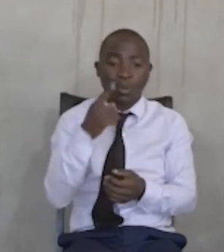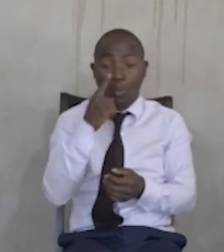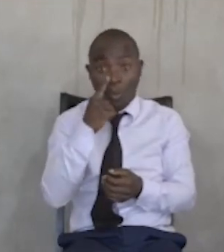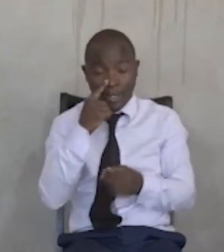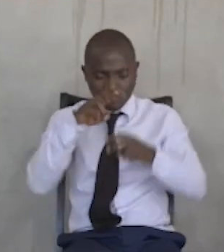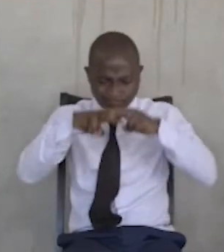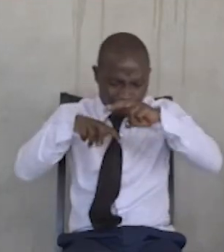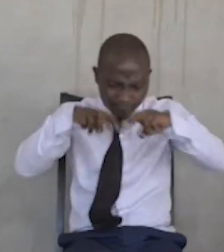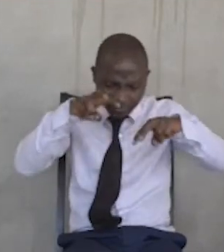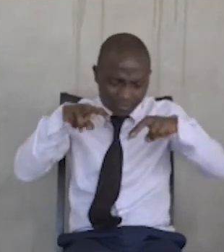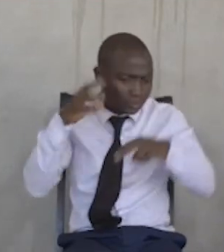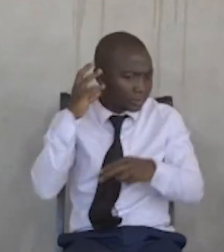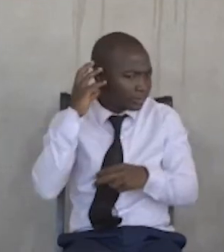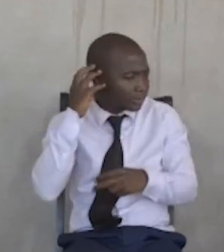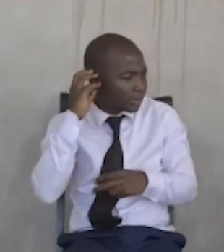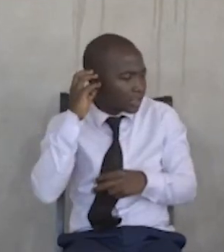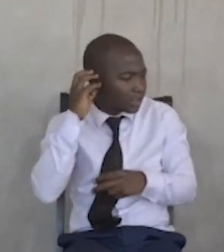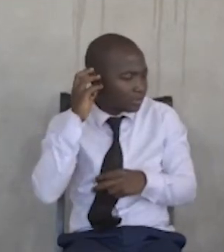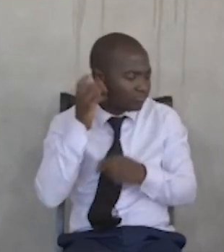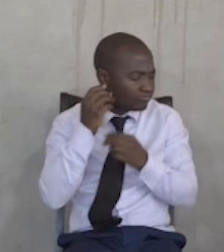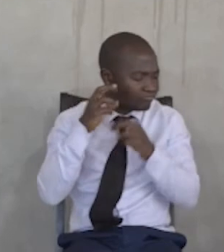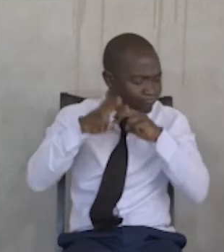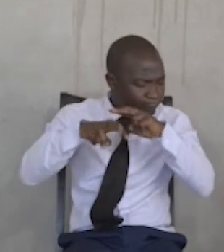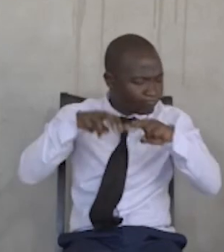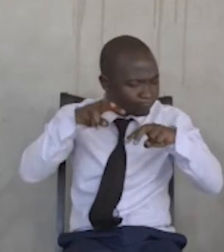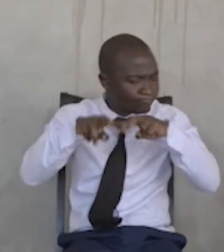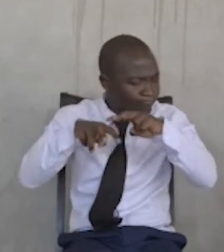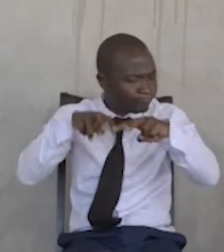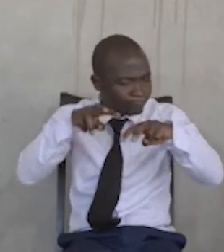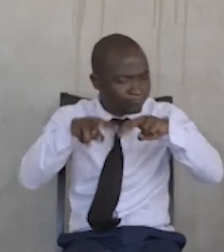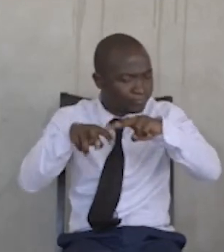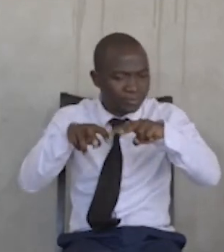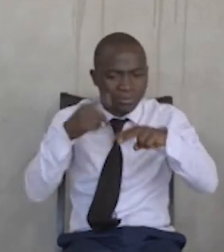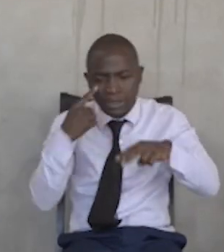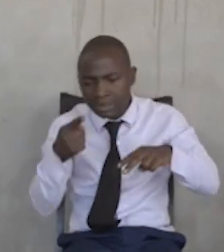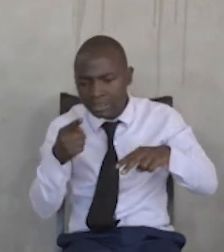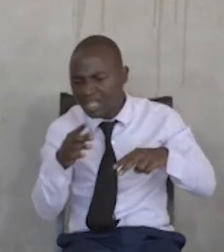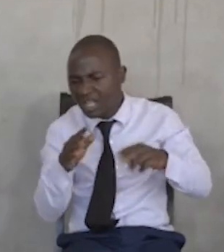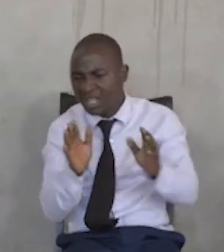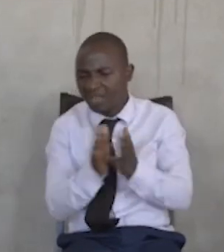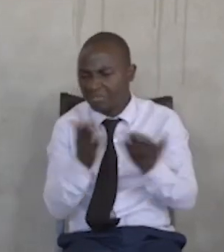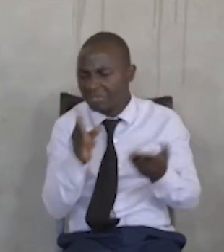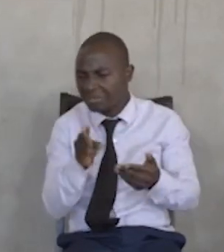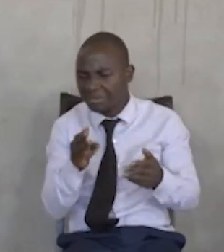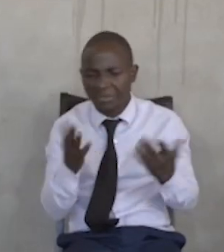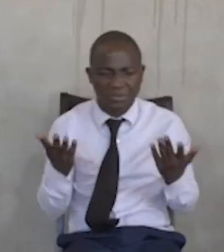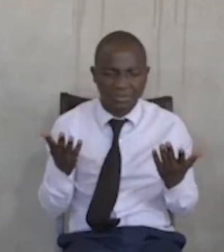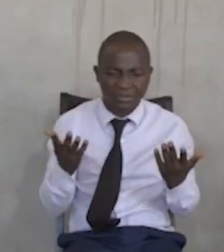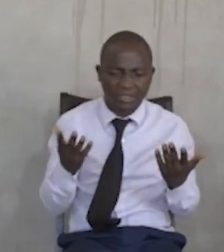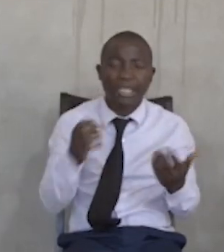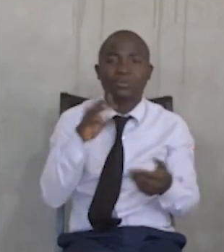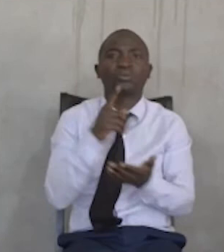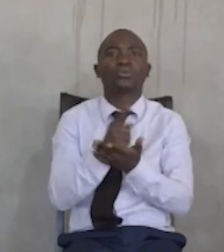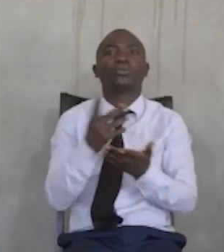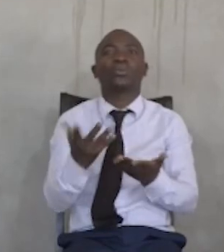see any abnormalities. So we then have to proceed to do specific tests